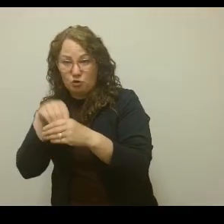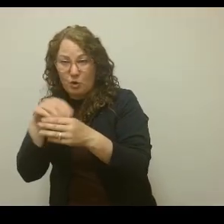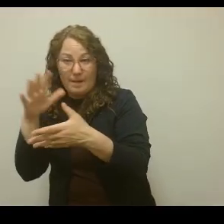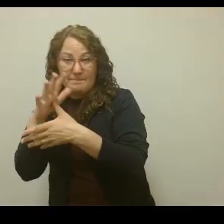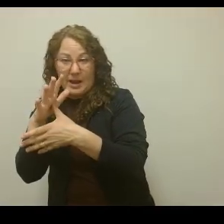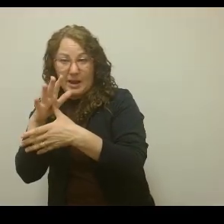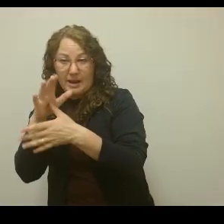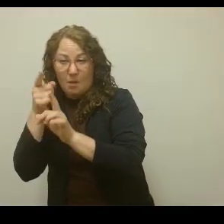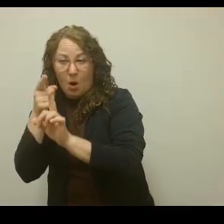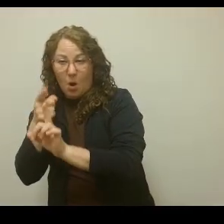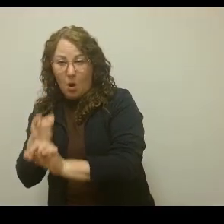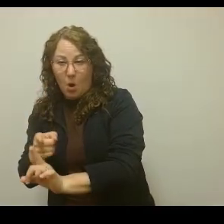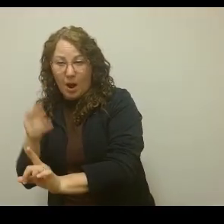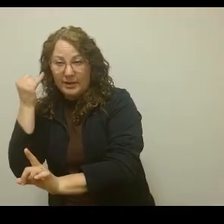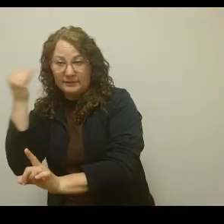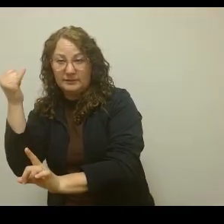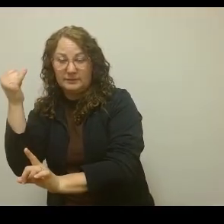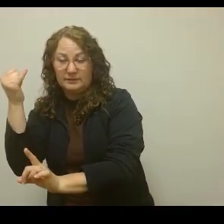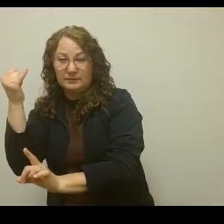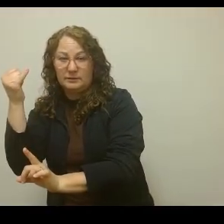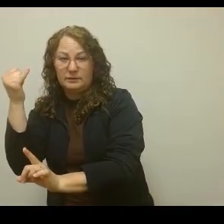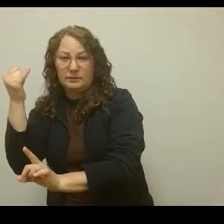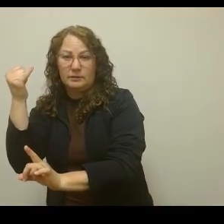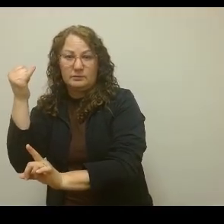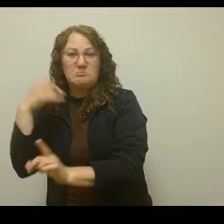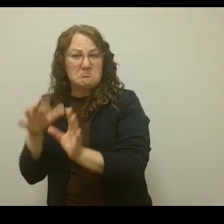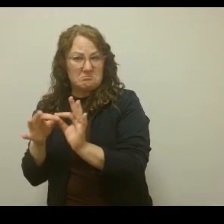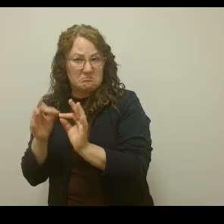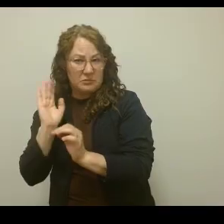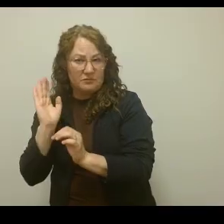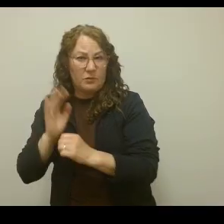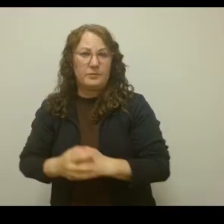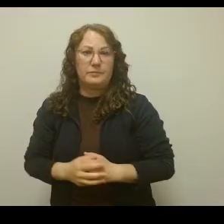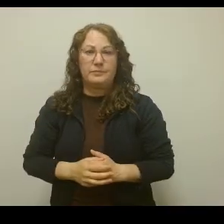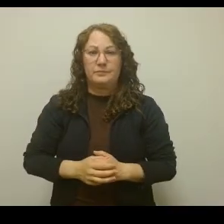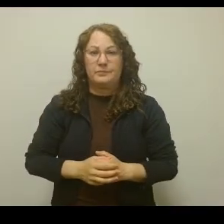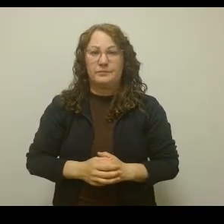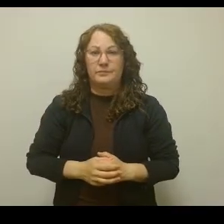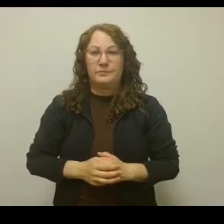or ideas in the work, as I've mentioned.